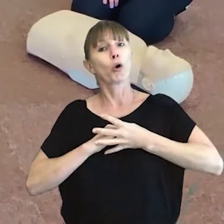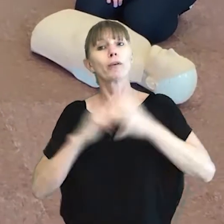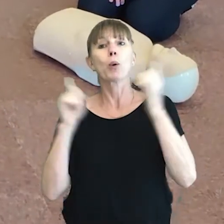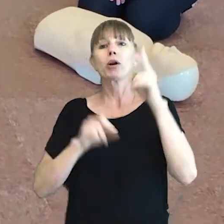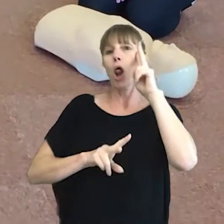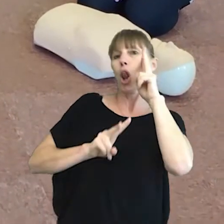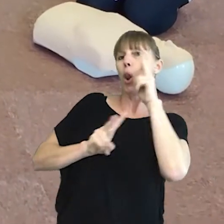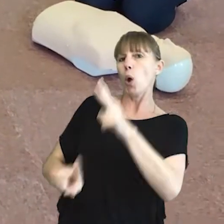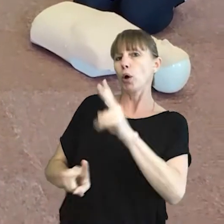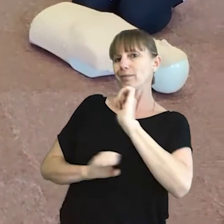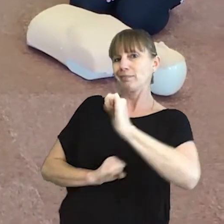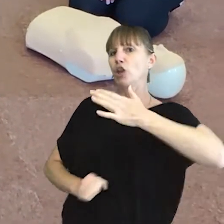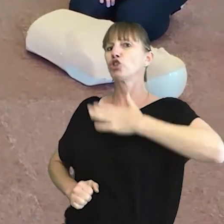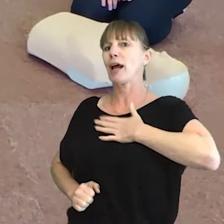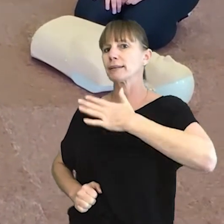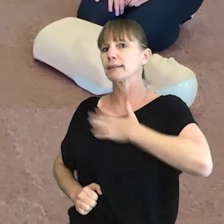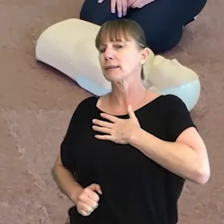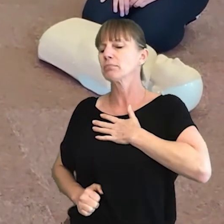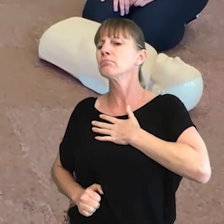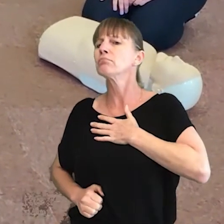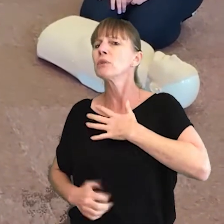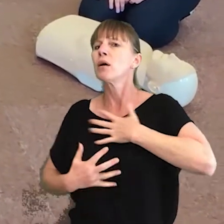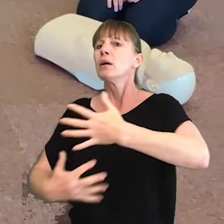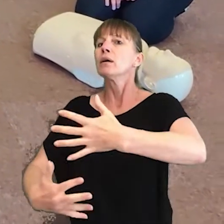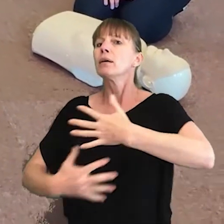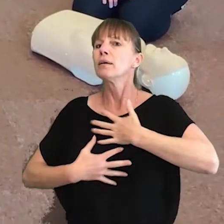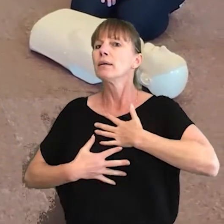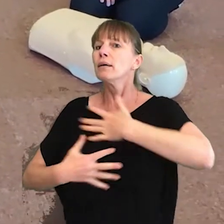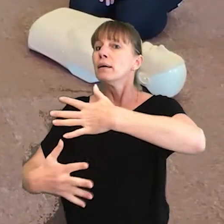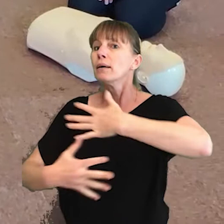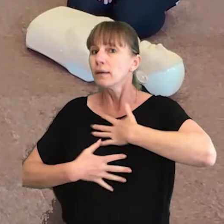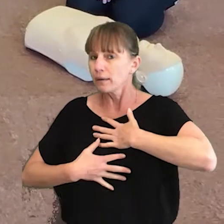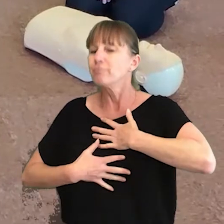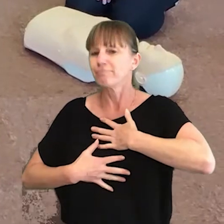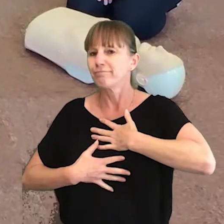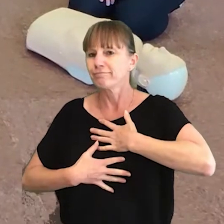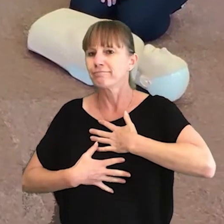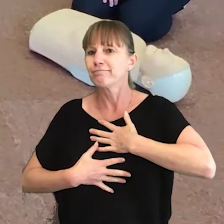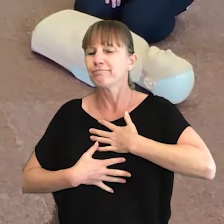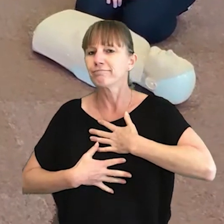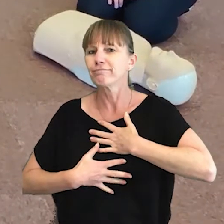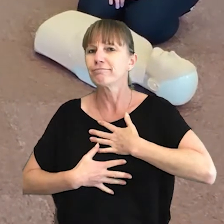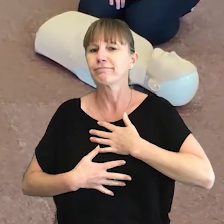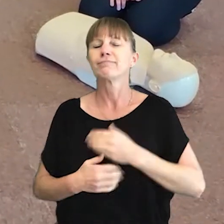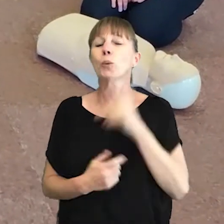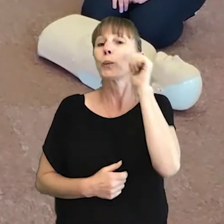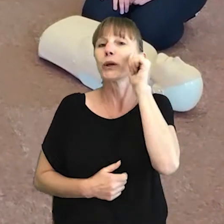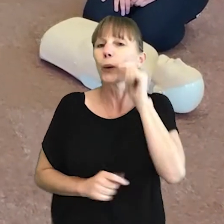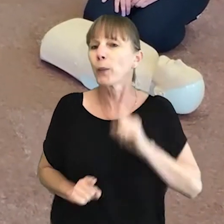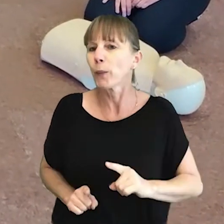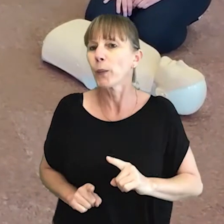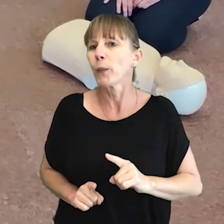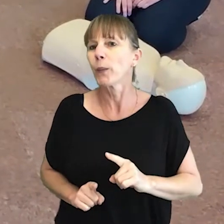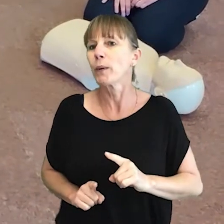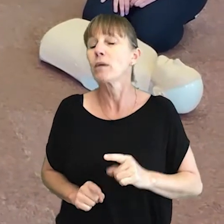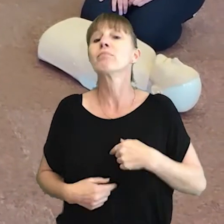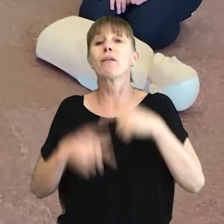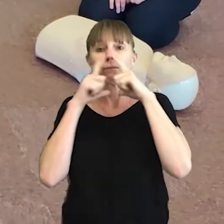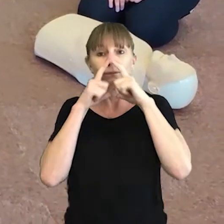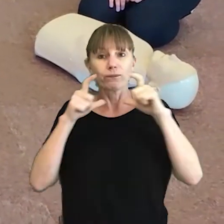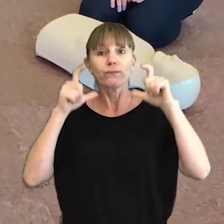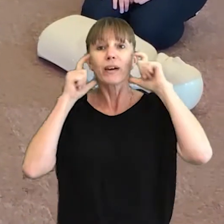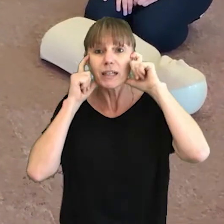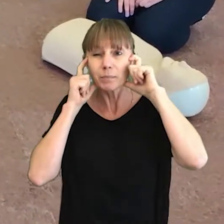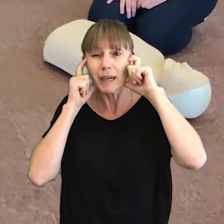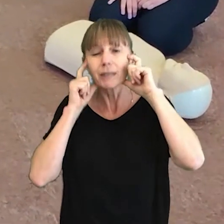going to have a look at their chest to see if it does rise and fall. So we are nowhere near the casualty. Obviously, I would have a face mask